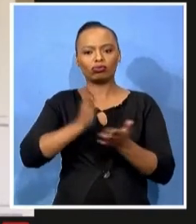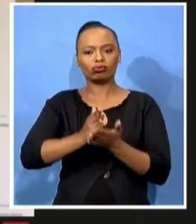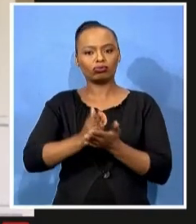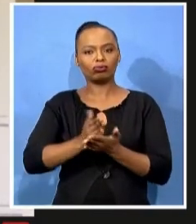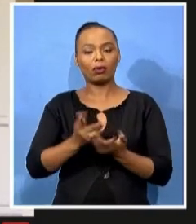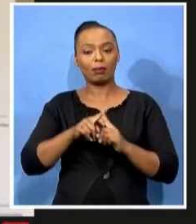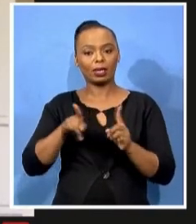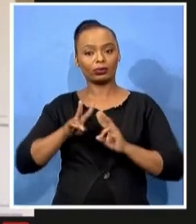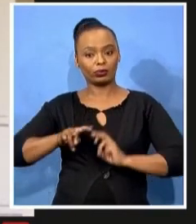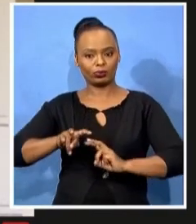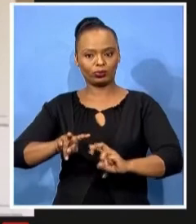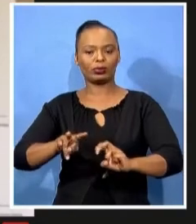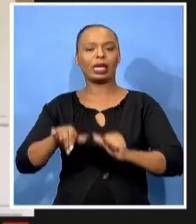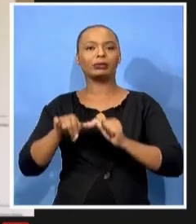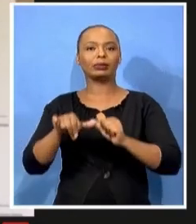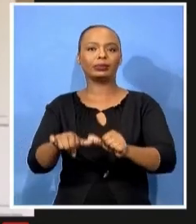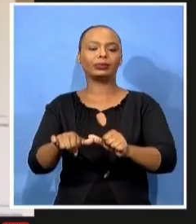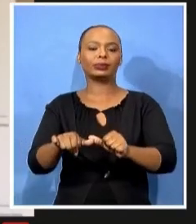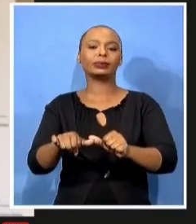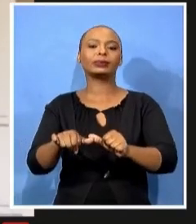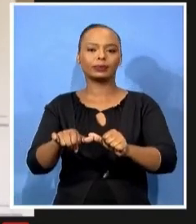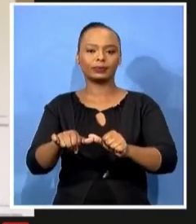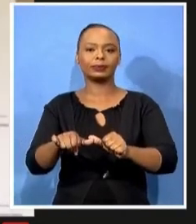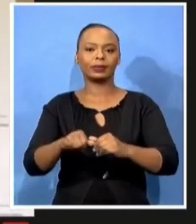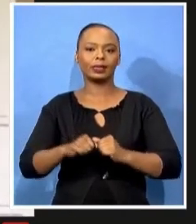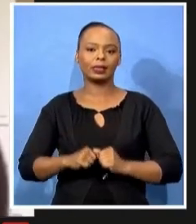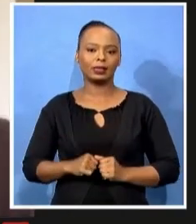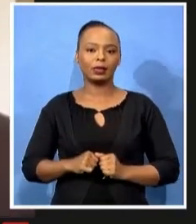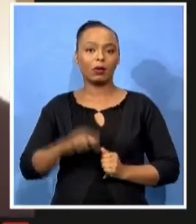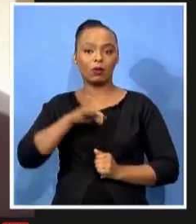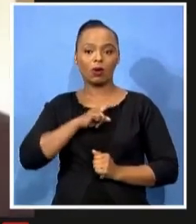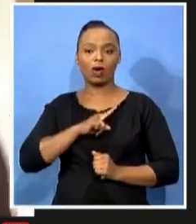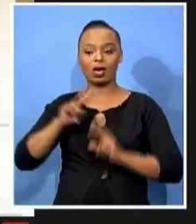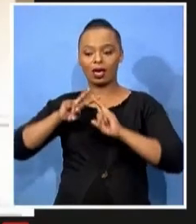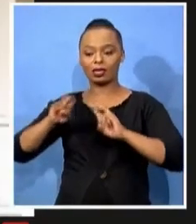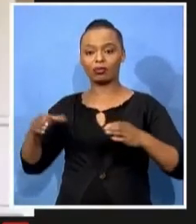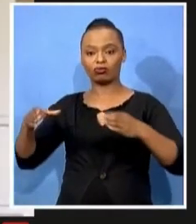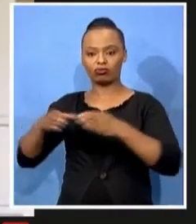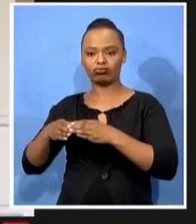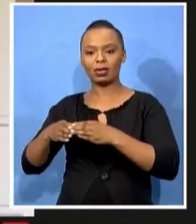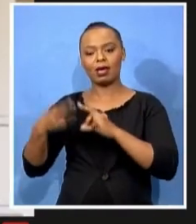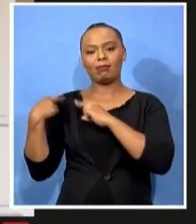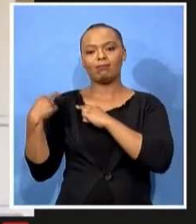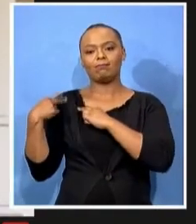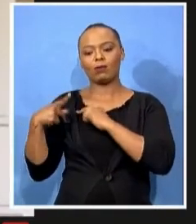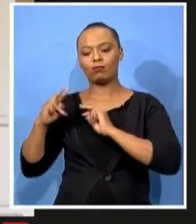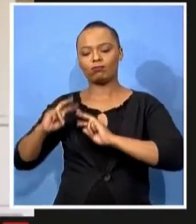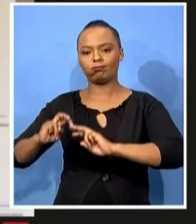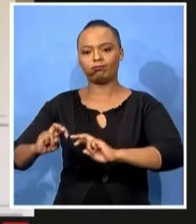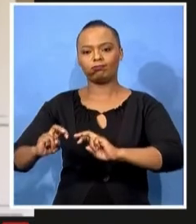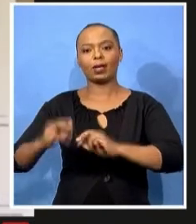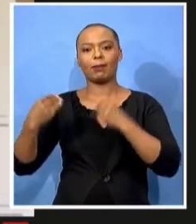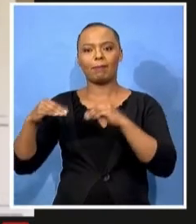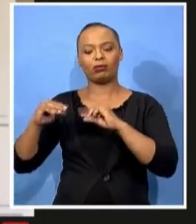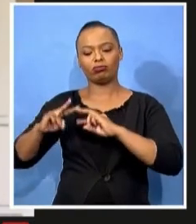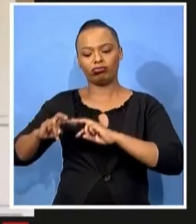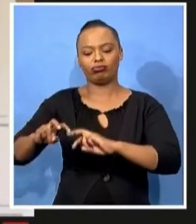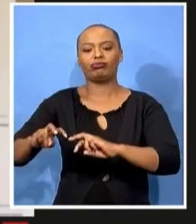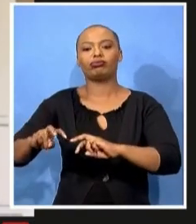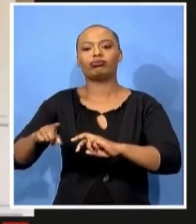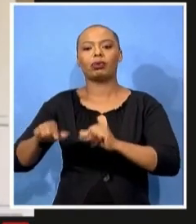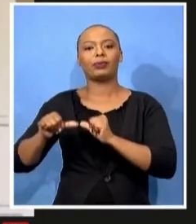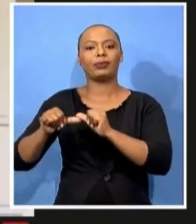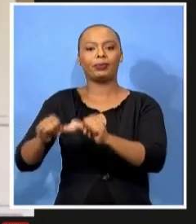the researchers. So from that point of view, it's important just to say that there's a huge amount